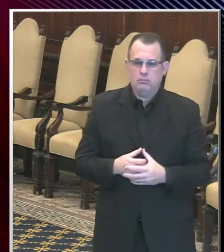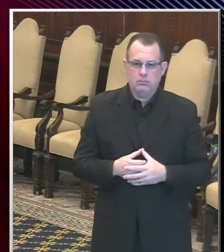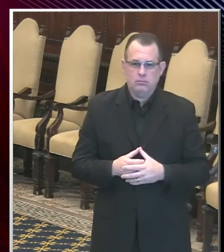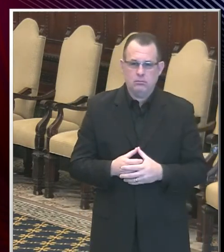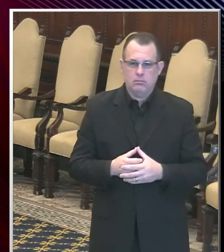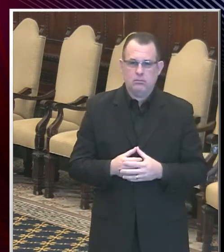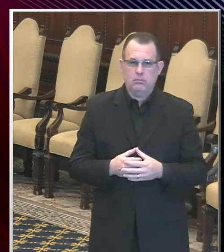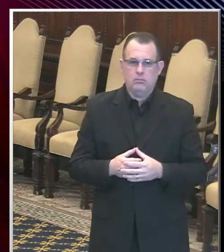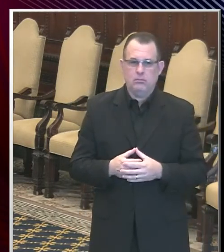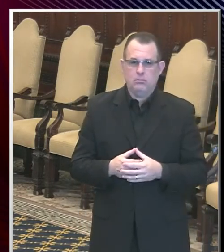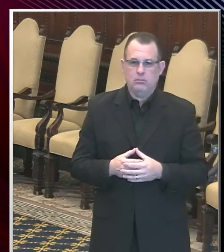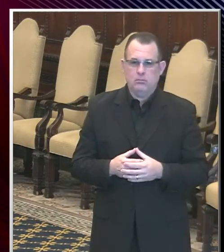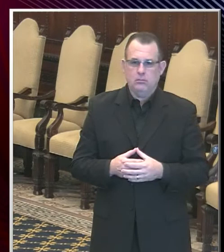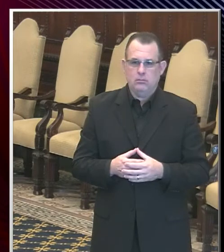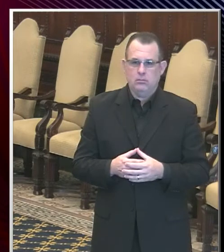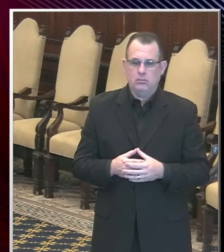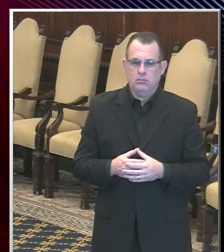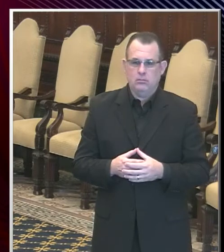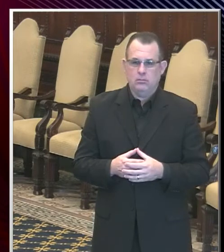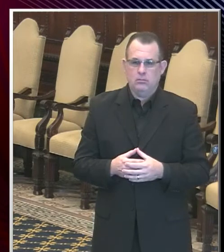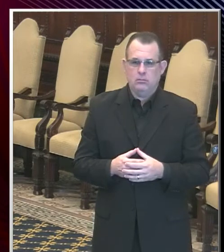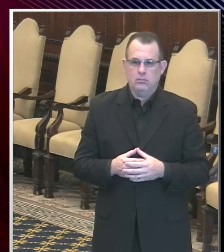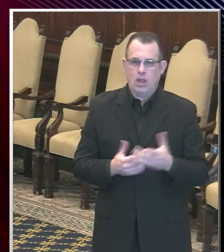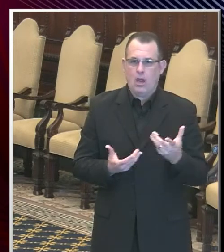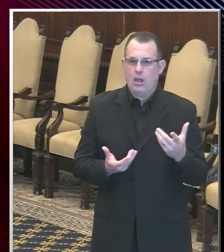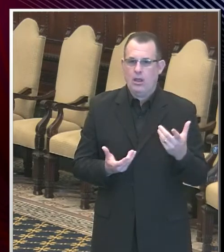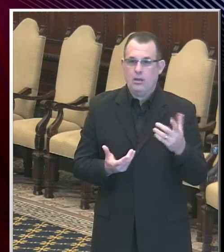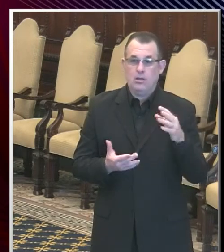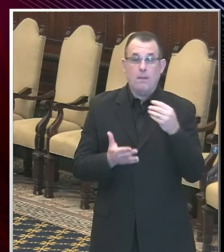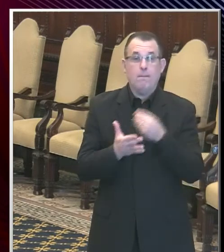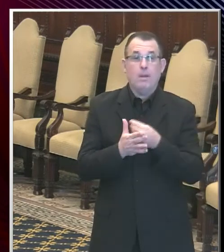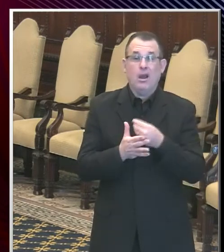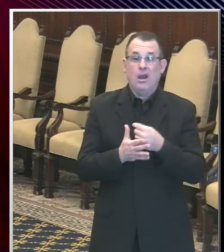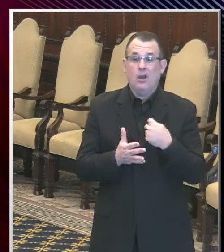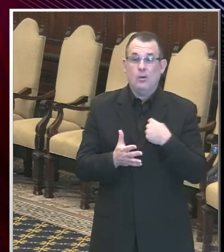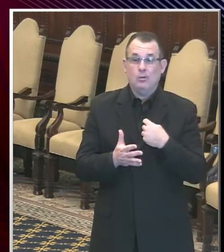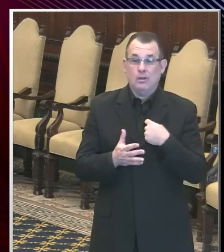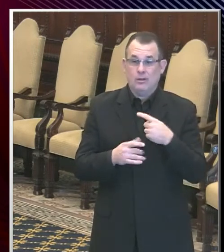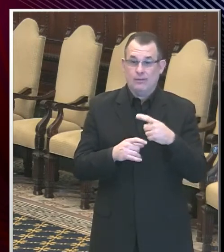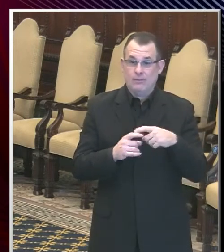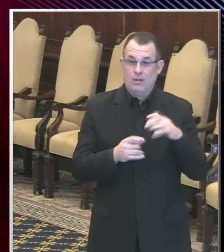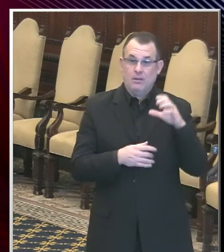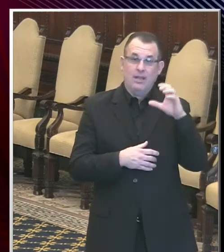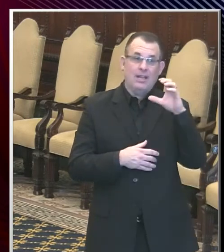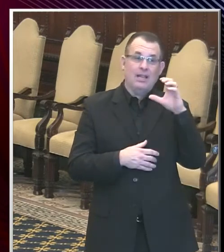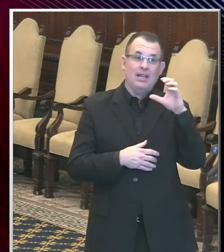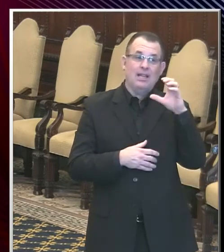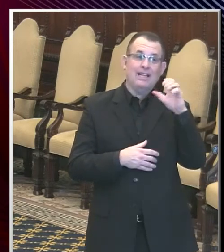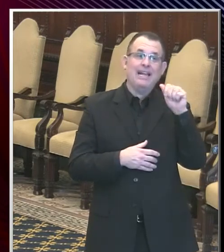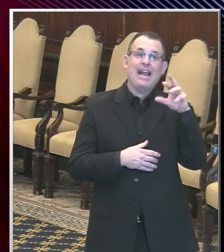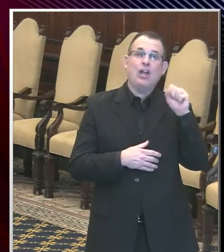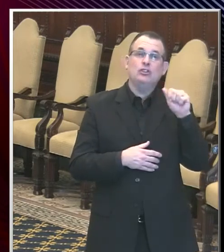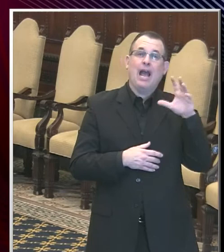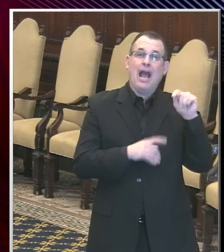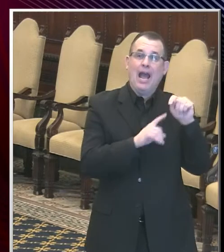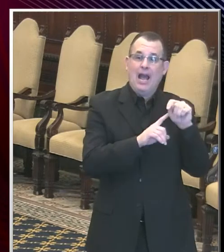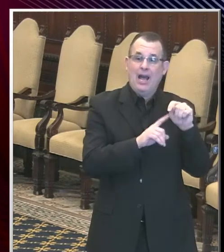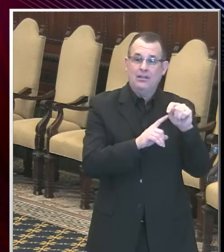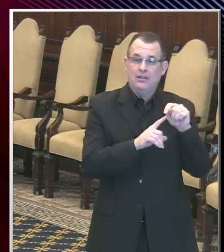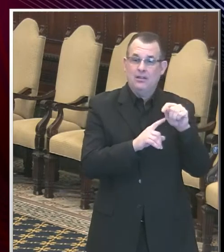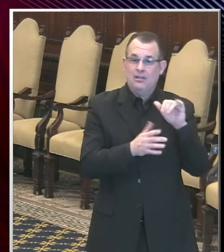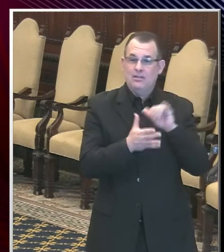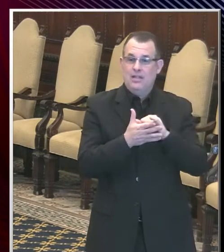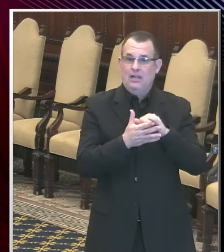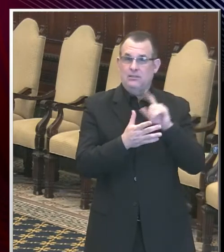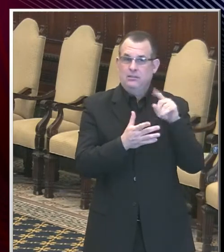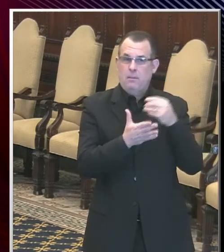at CDBG money and some of the money under the CARES Act, but Marisa can add more details if I've missed something.